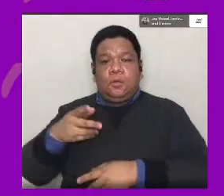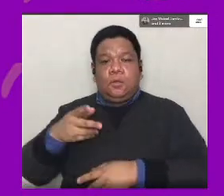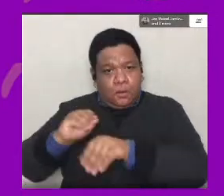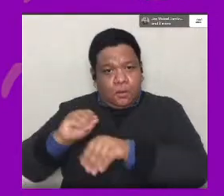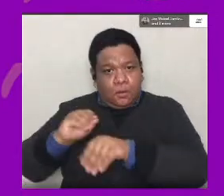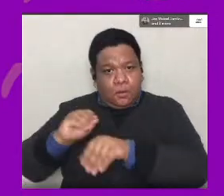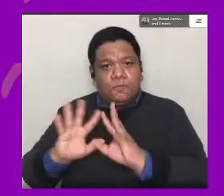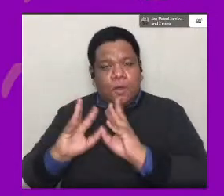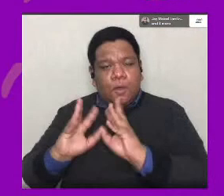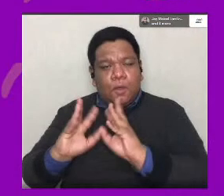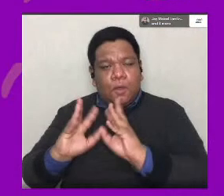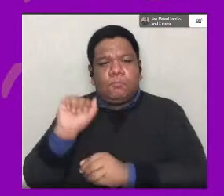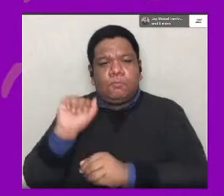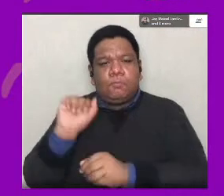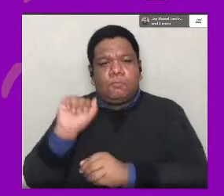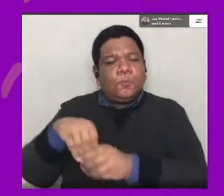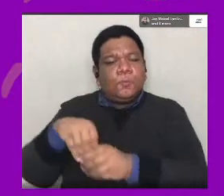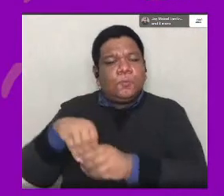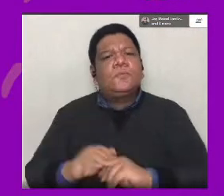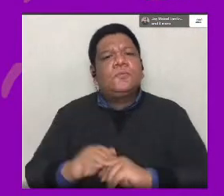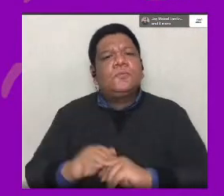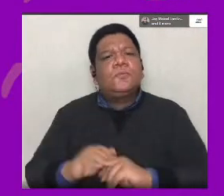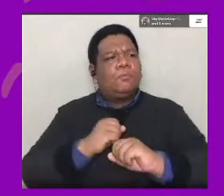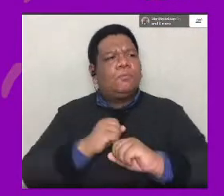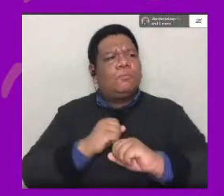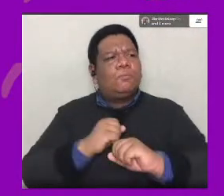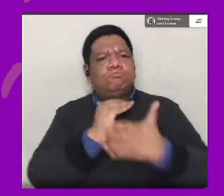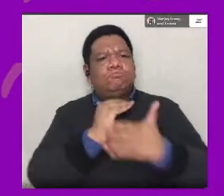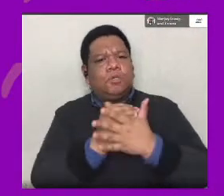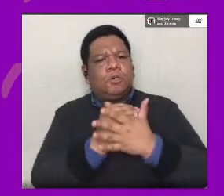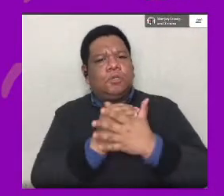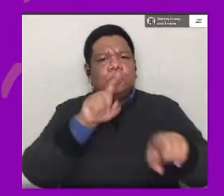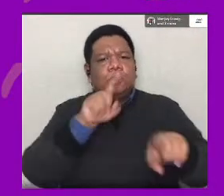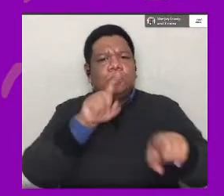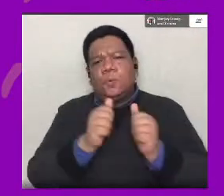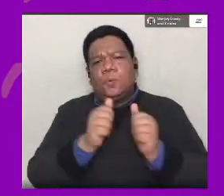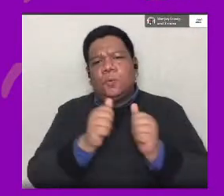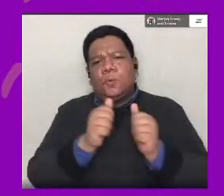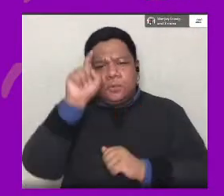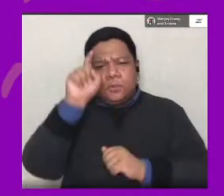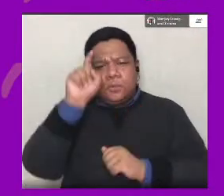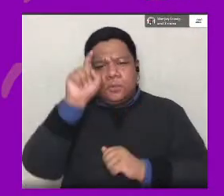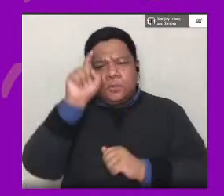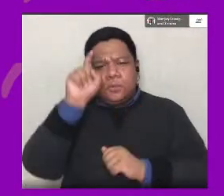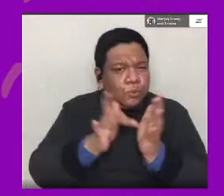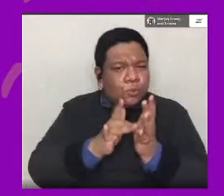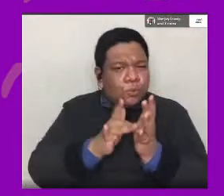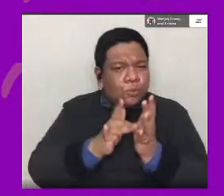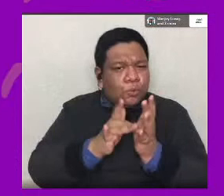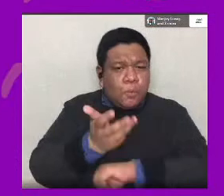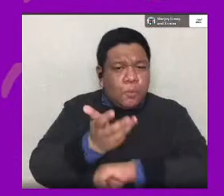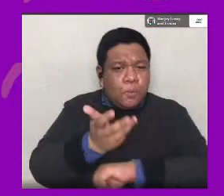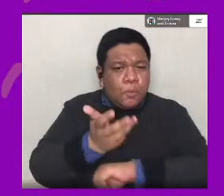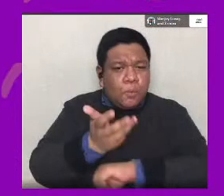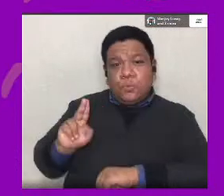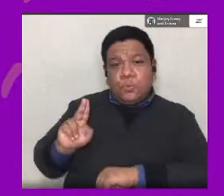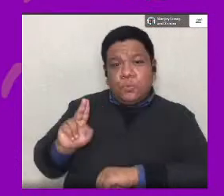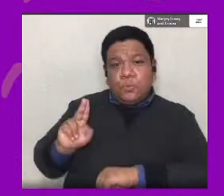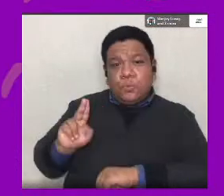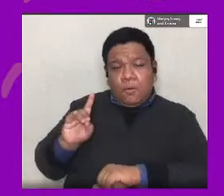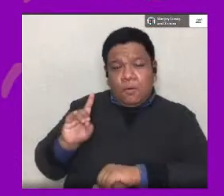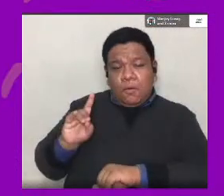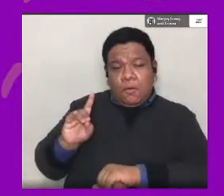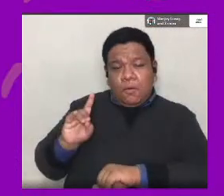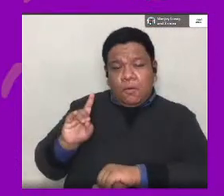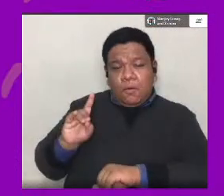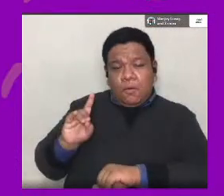Preventing and responding to sexual exploitation and abuse, USAID focuses on 3 mutually